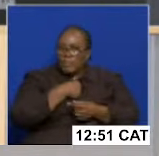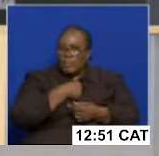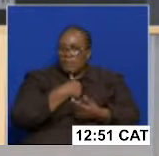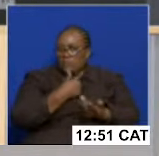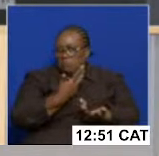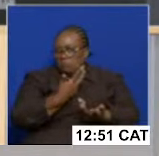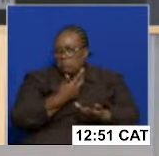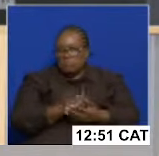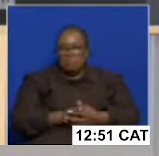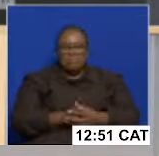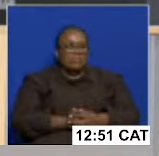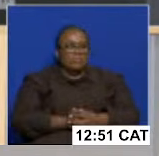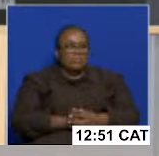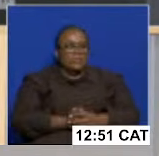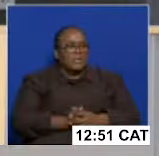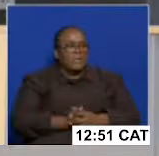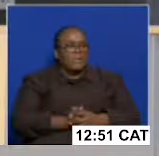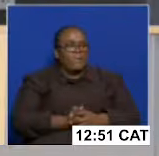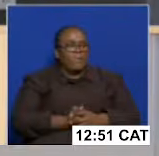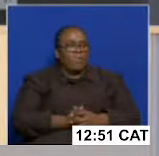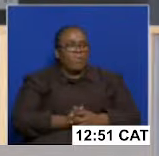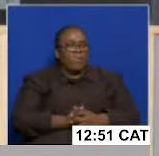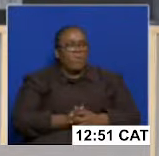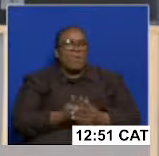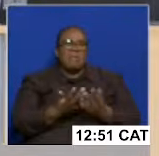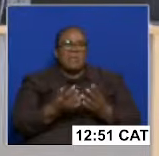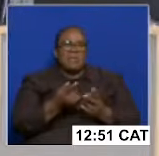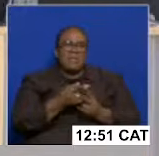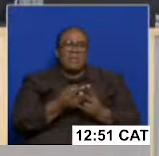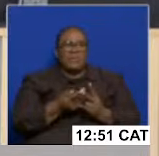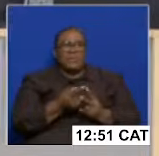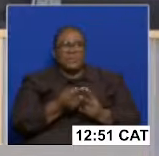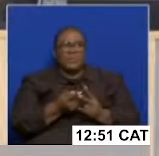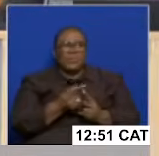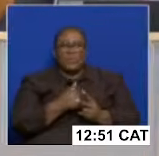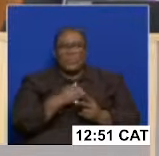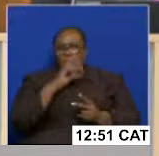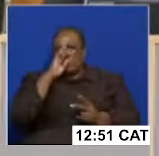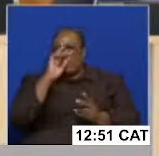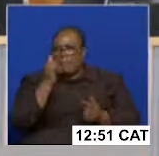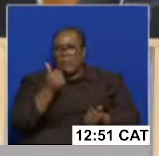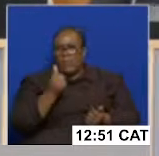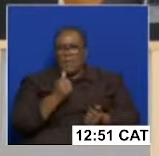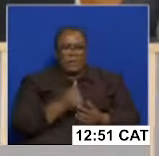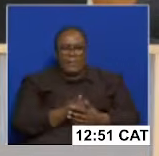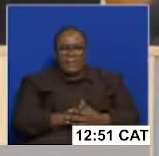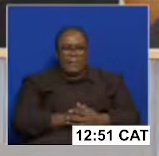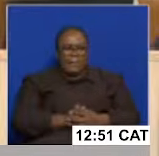It should be between those two. I can't remember now. You're saying it's one of the two,